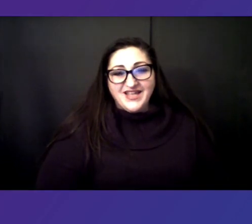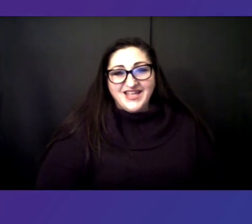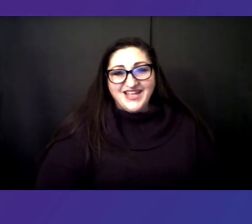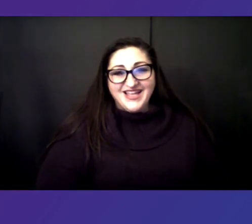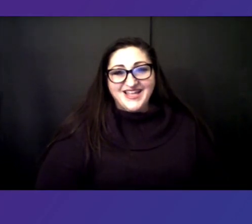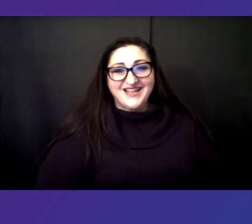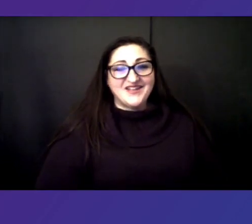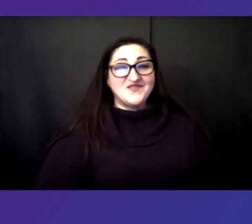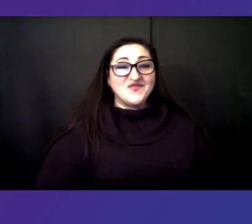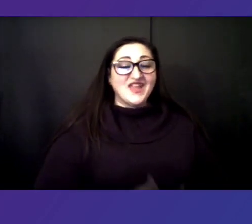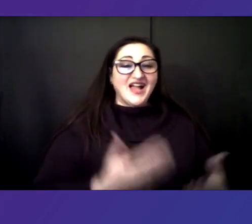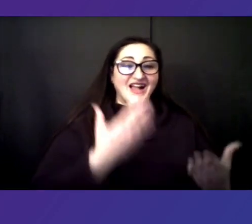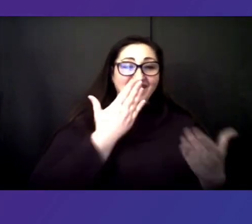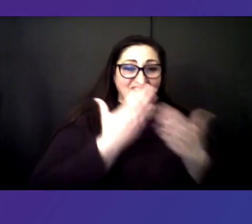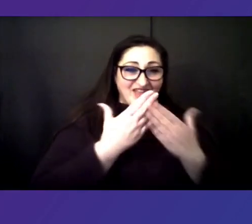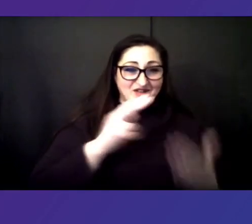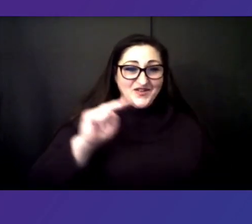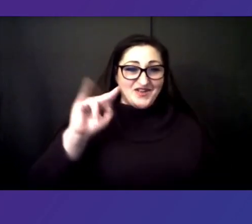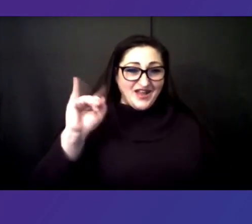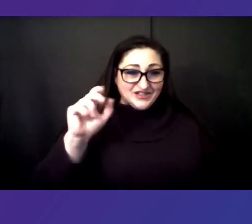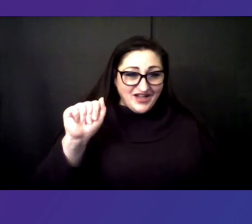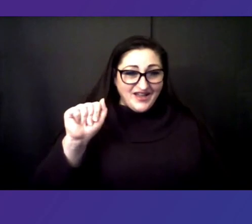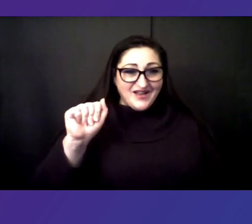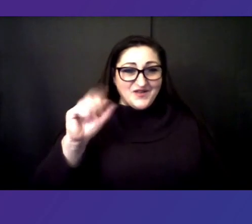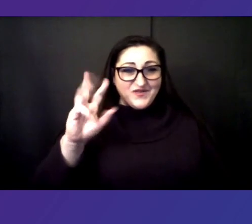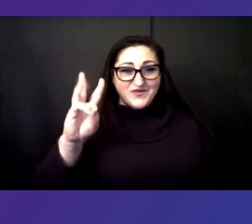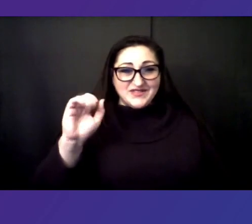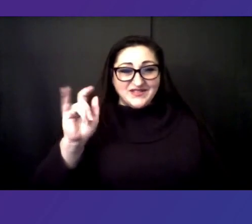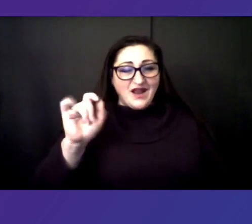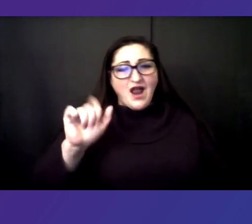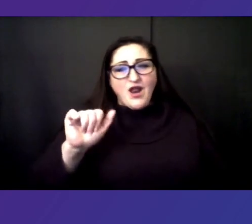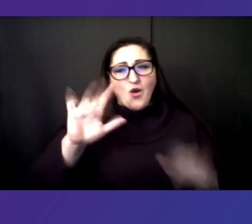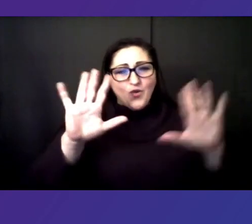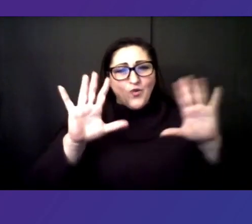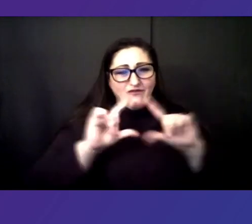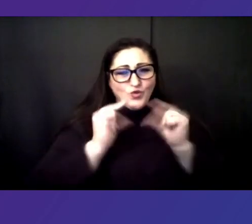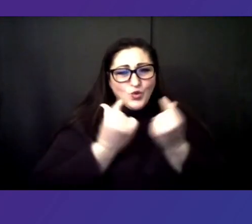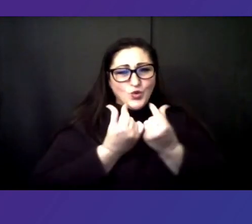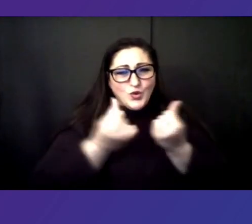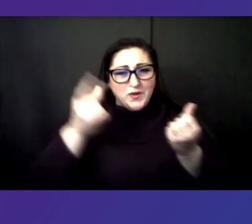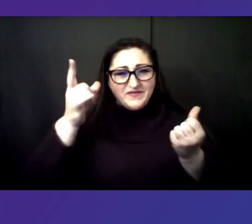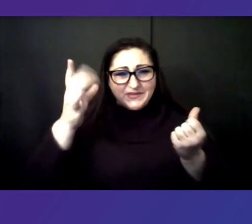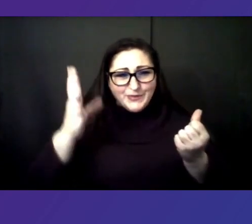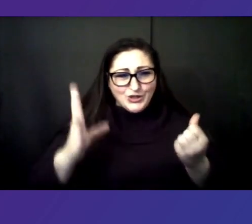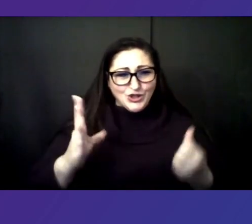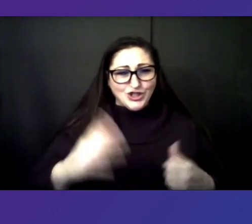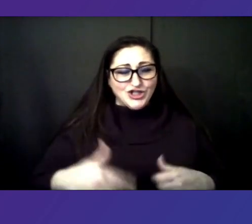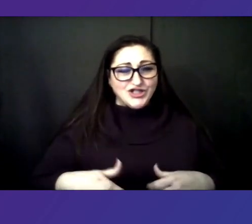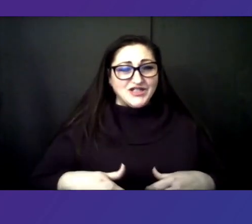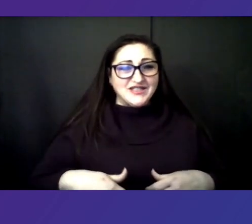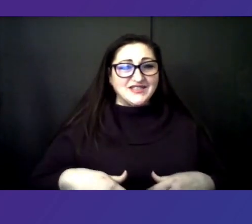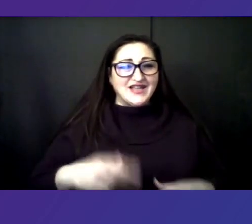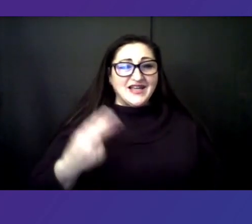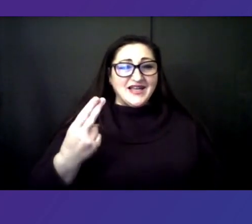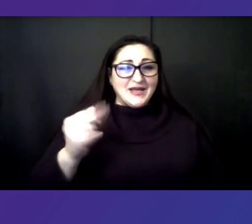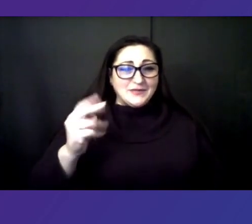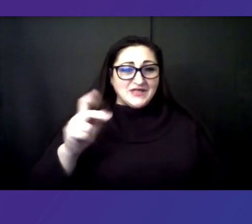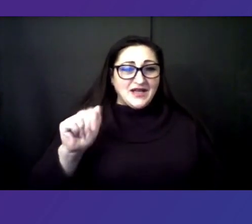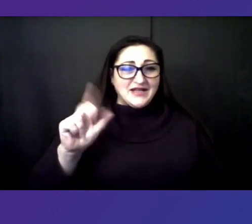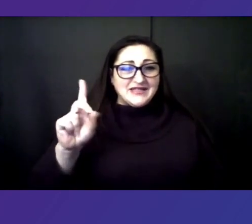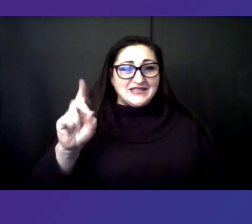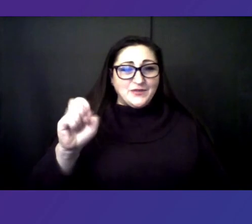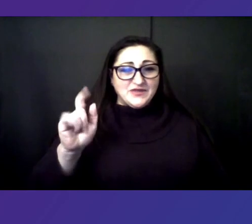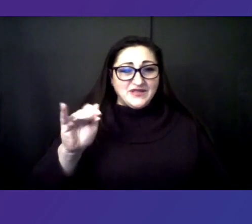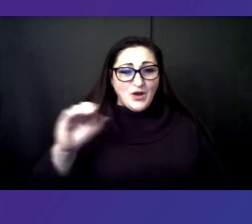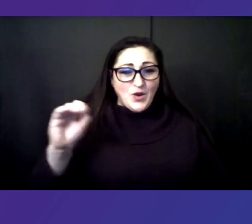Thank you, Nycha, Whitson, and thank you to our wonderful group of speakers, Ahimsa, Timoteo,